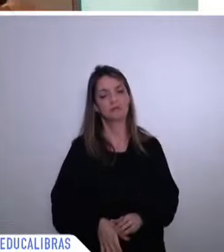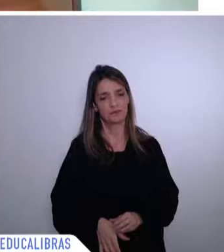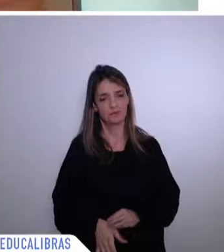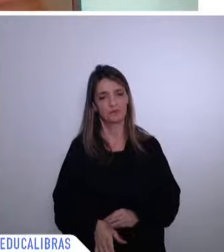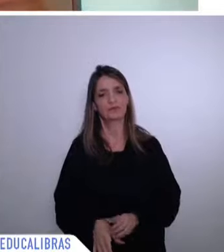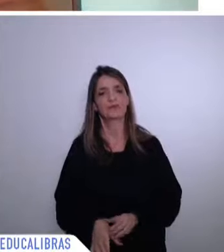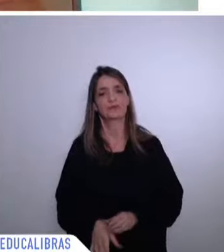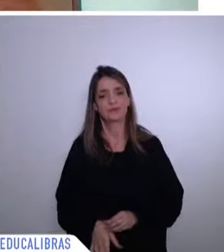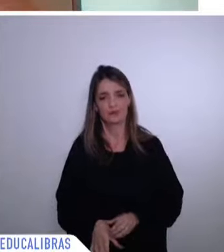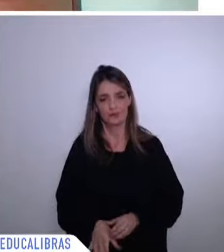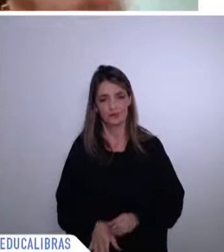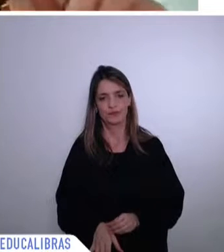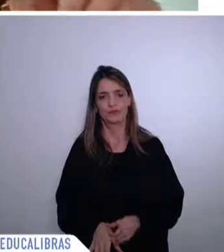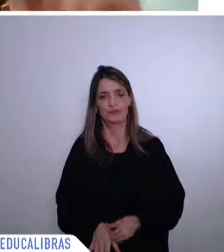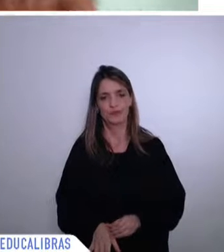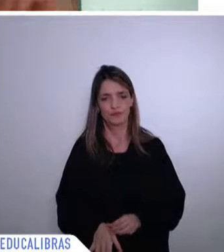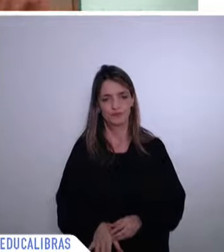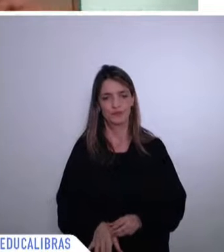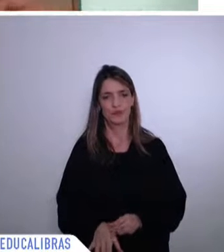unpaid work